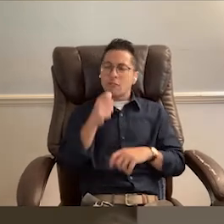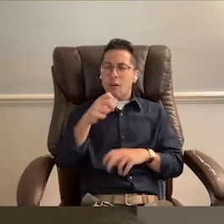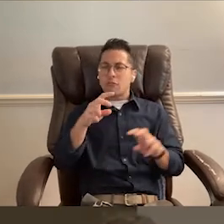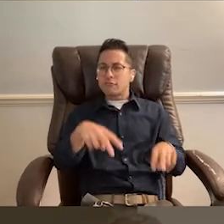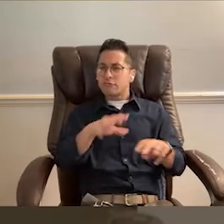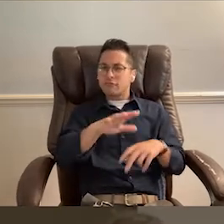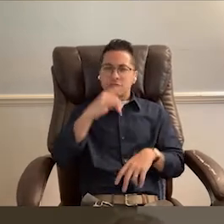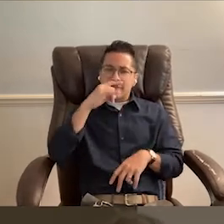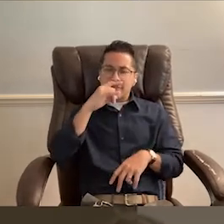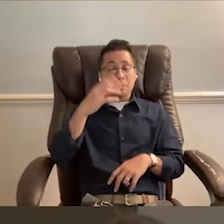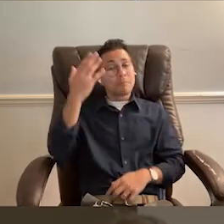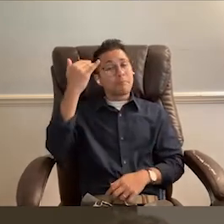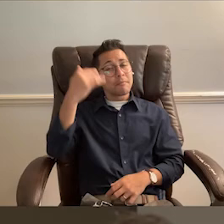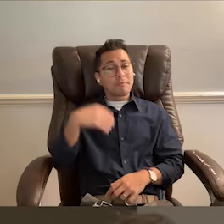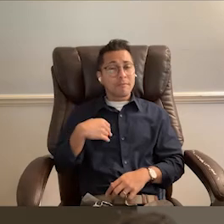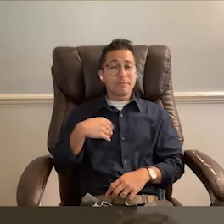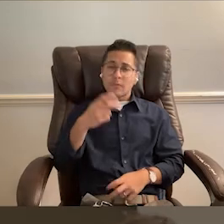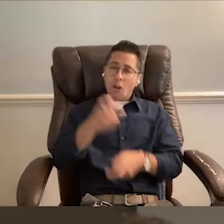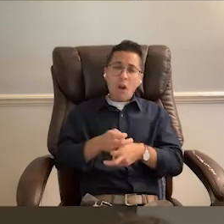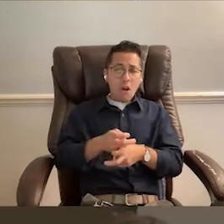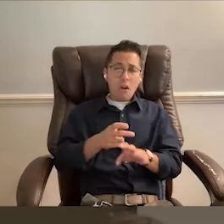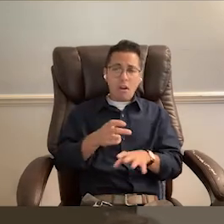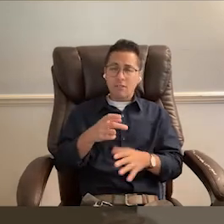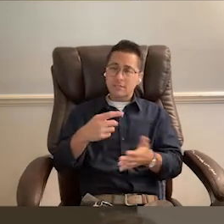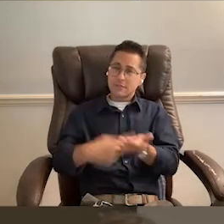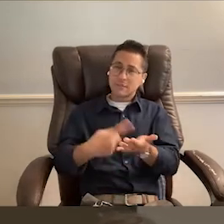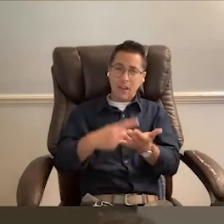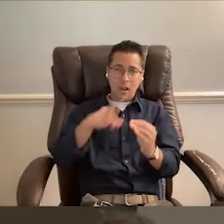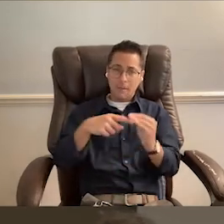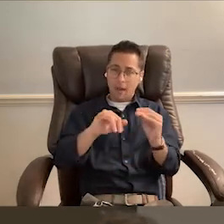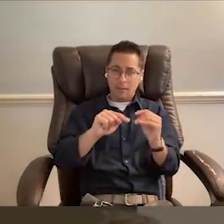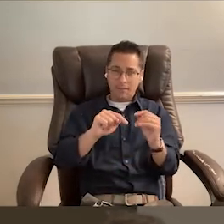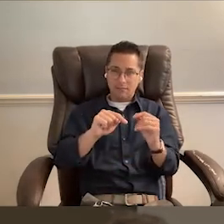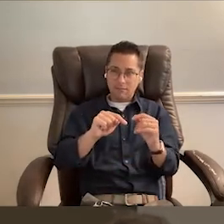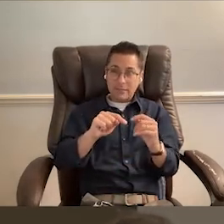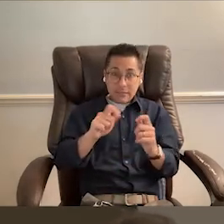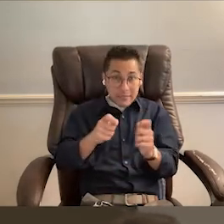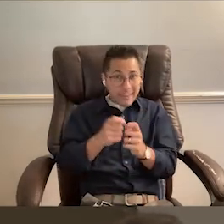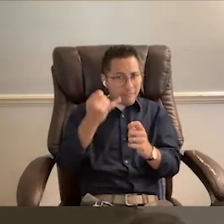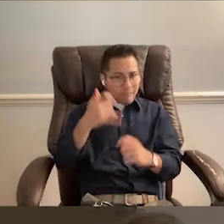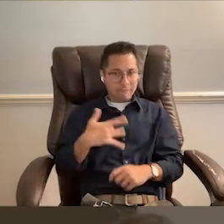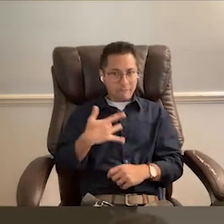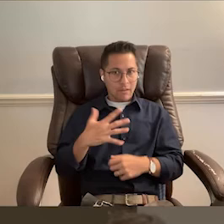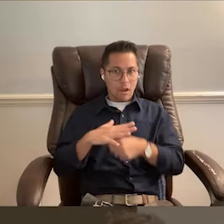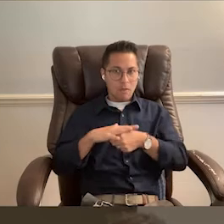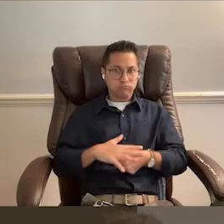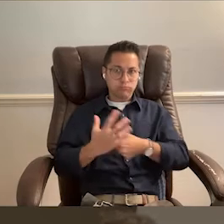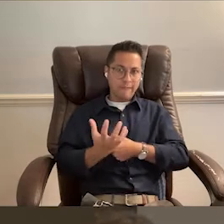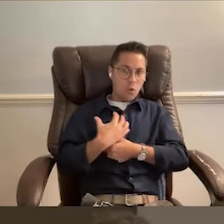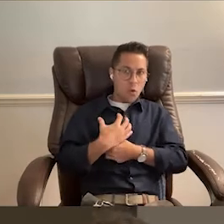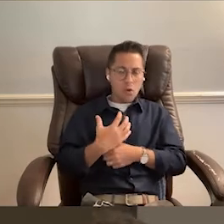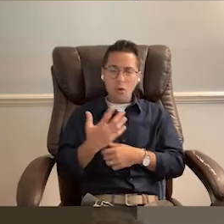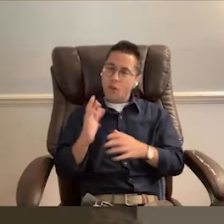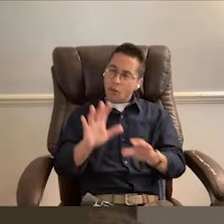on your word. Do not go back on your word on that. Don't judge the kid, because one thing that, is really hard to do is talk